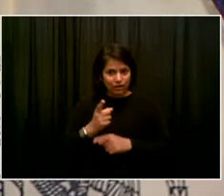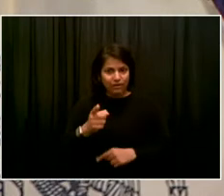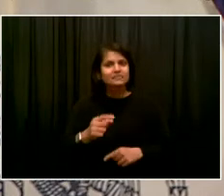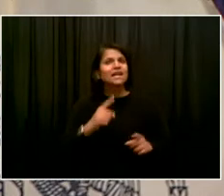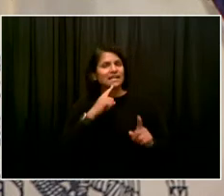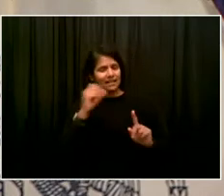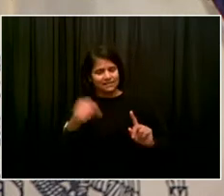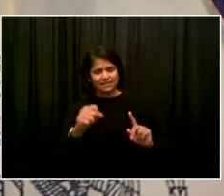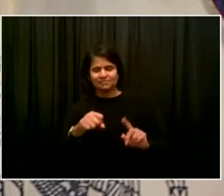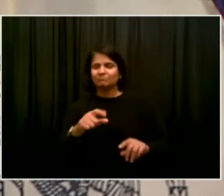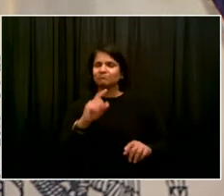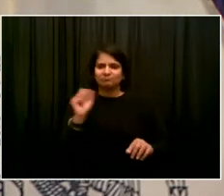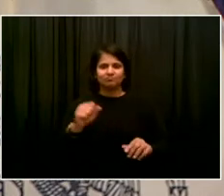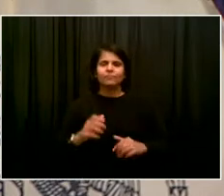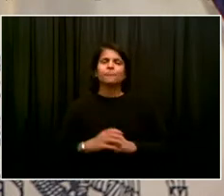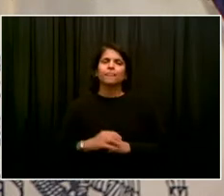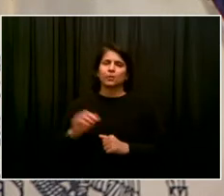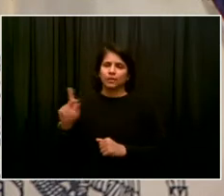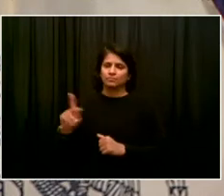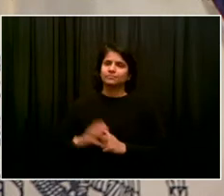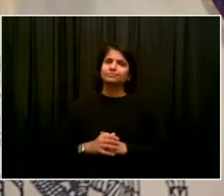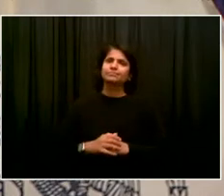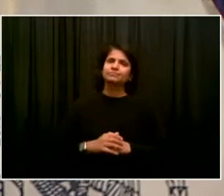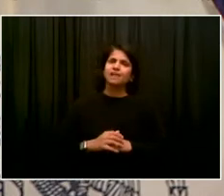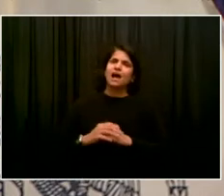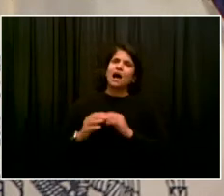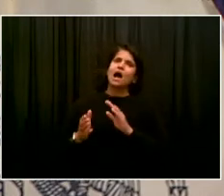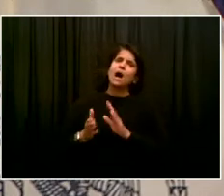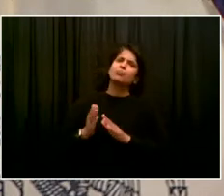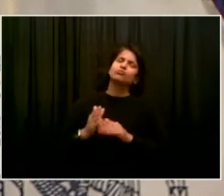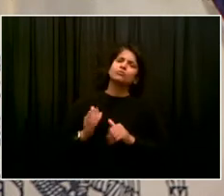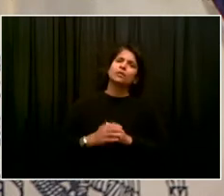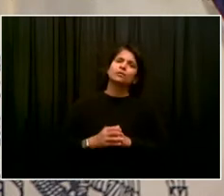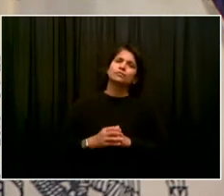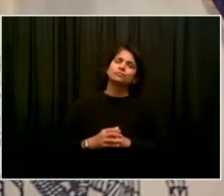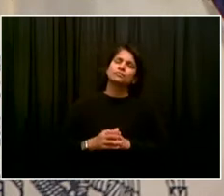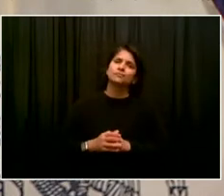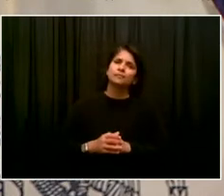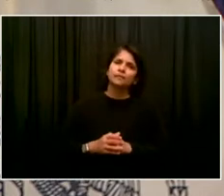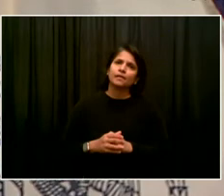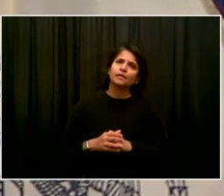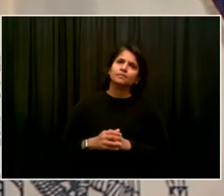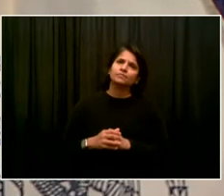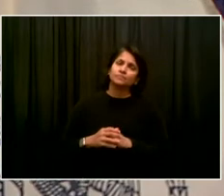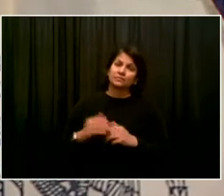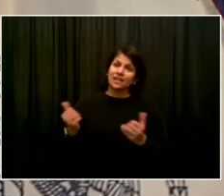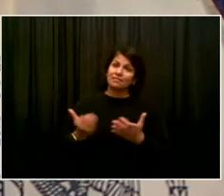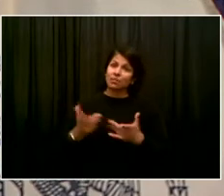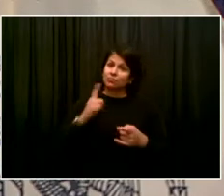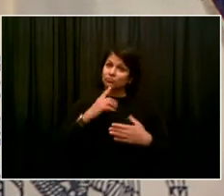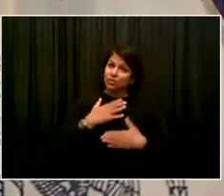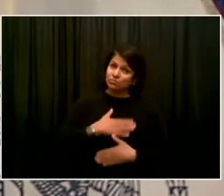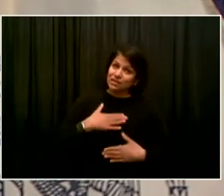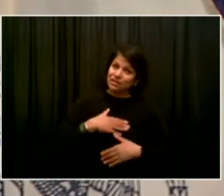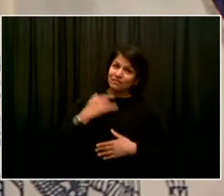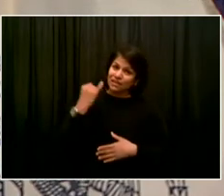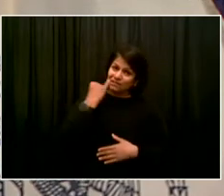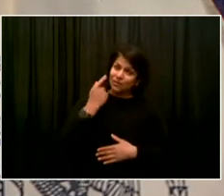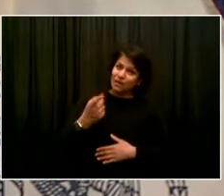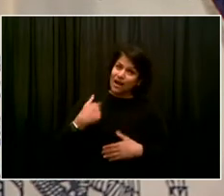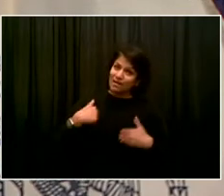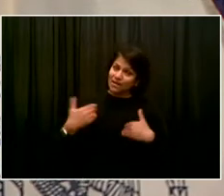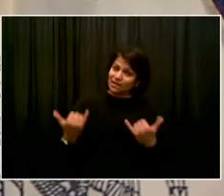Just a housekeeping thing. I'm sure everybody on the briefing would appreciate if either you have it now or could send us where